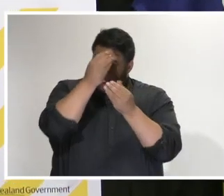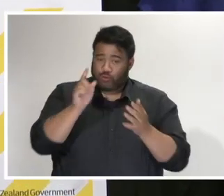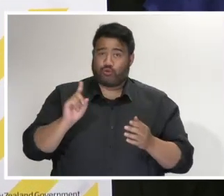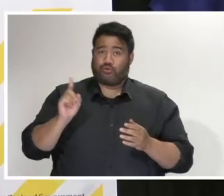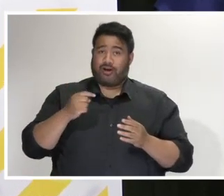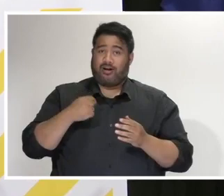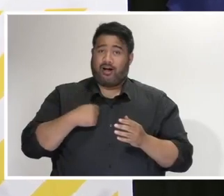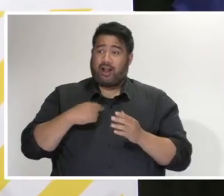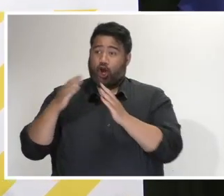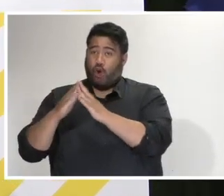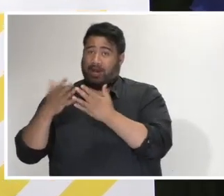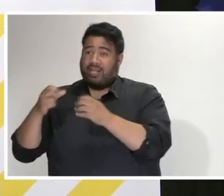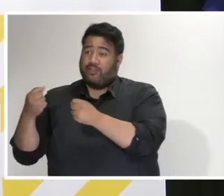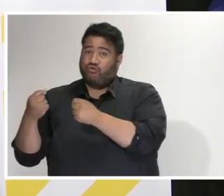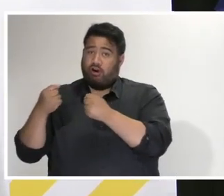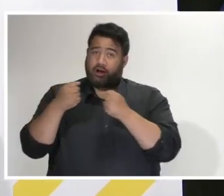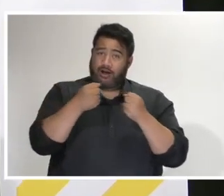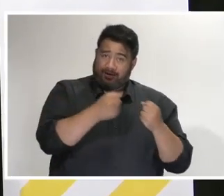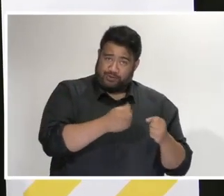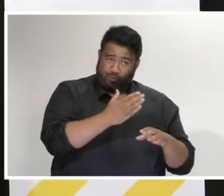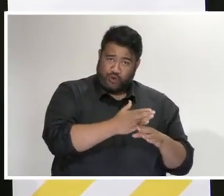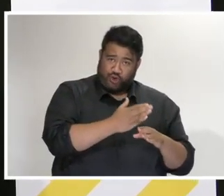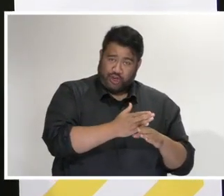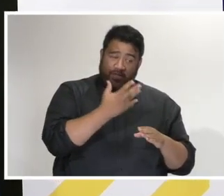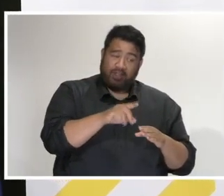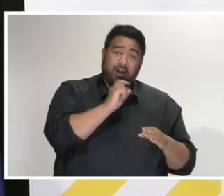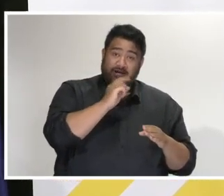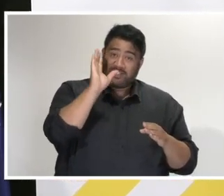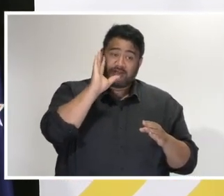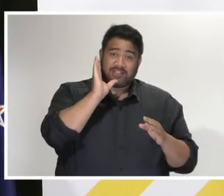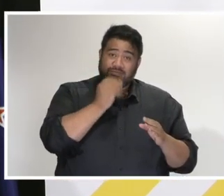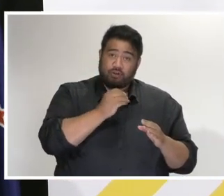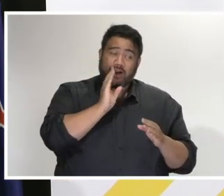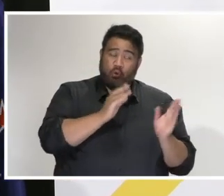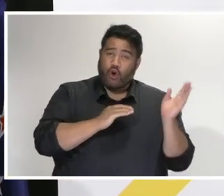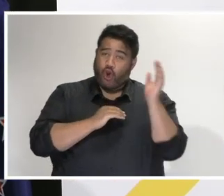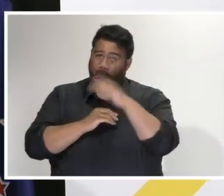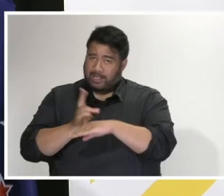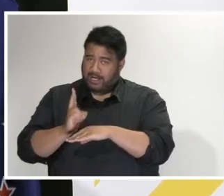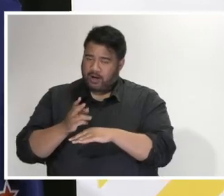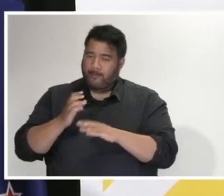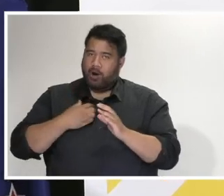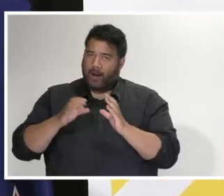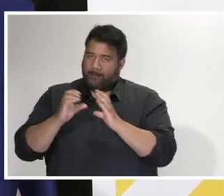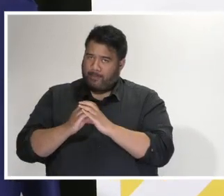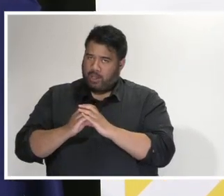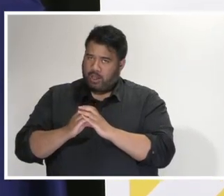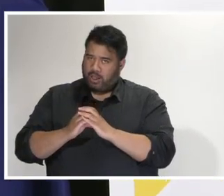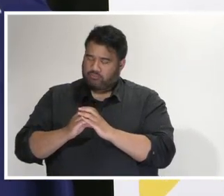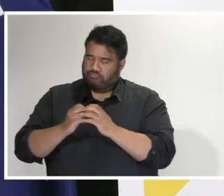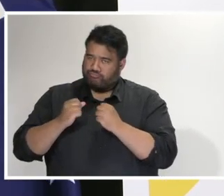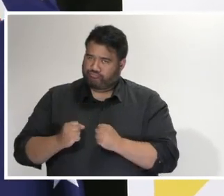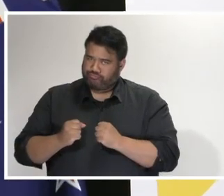have remained in my bubble and intended to do so all the way home again this afternoon. So over the last couple of weeks, the